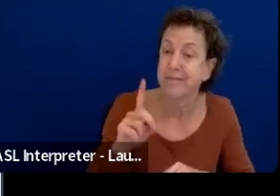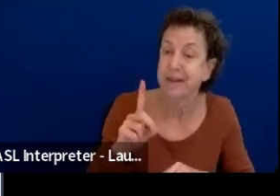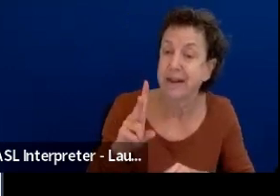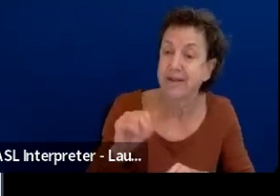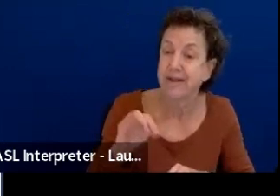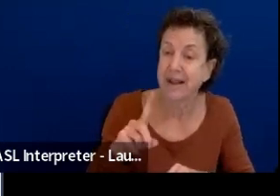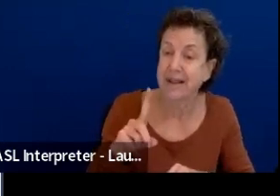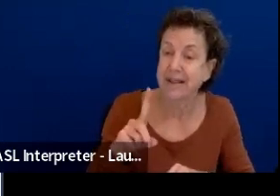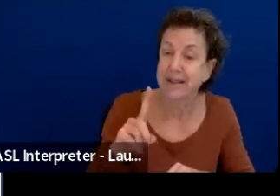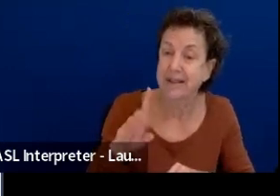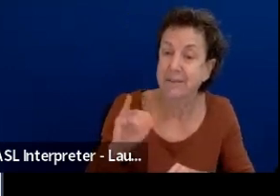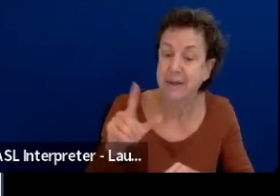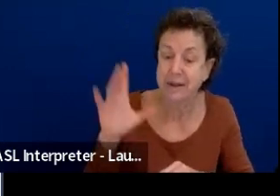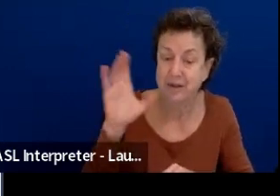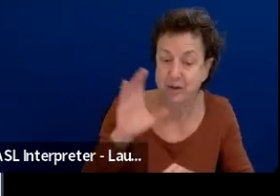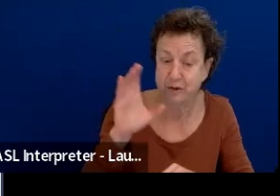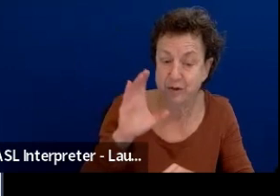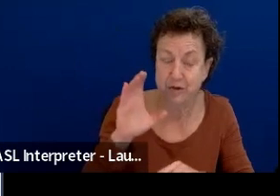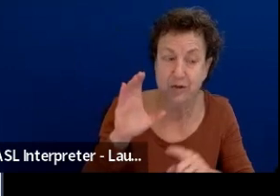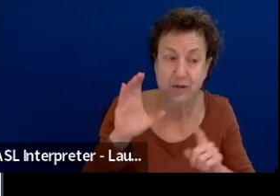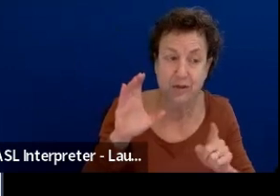bill search